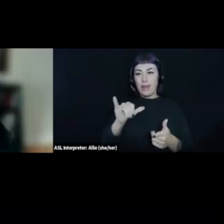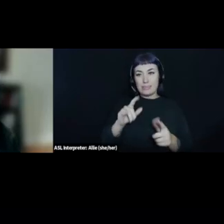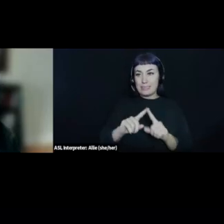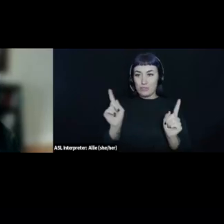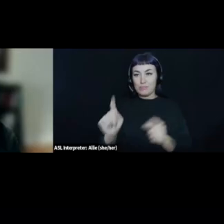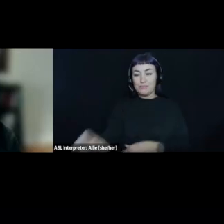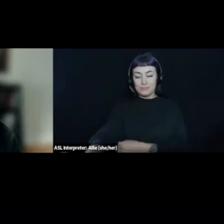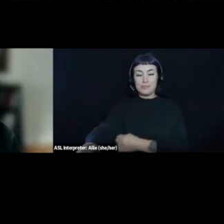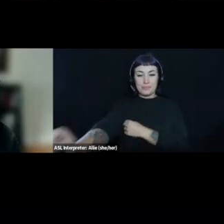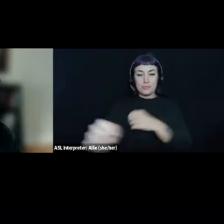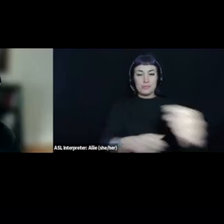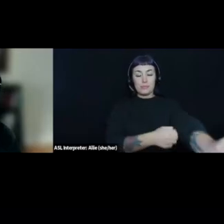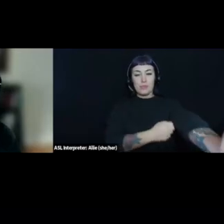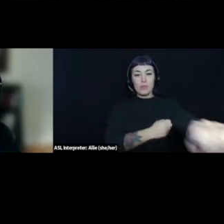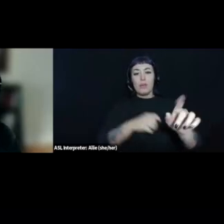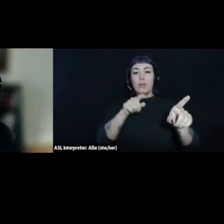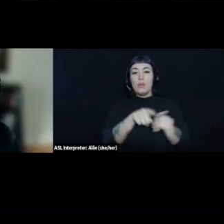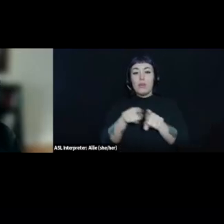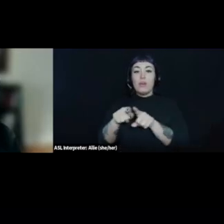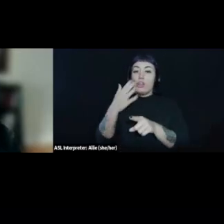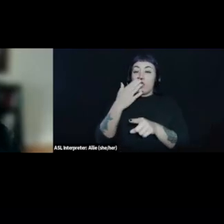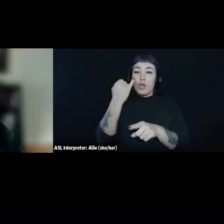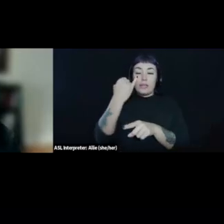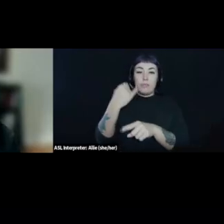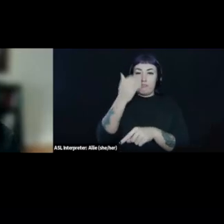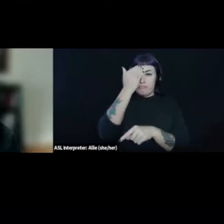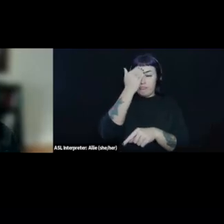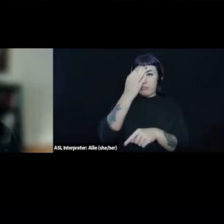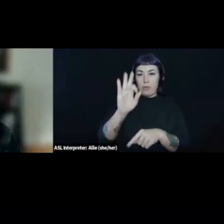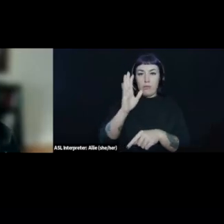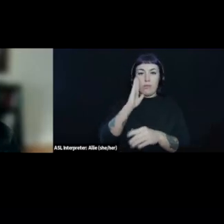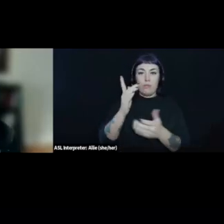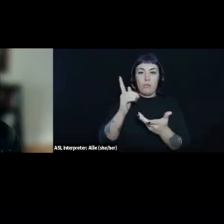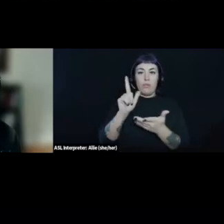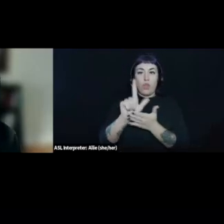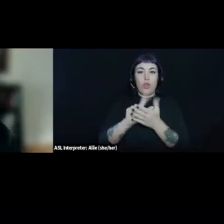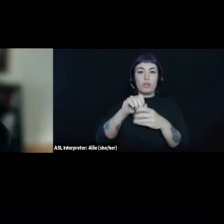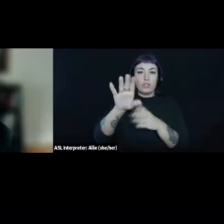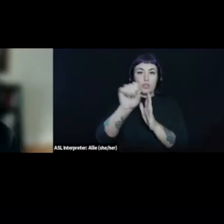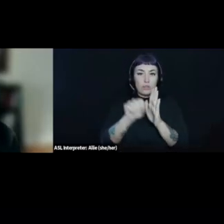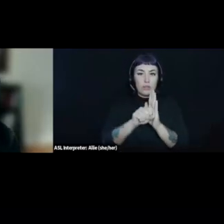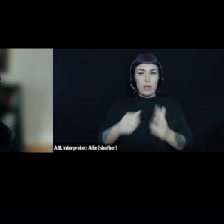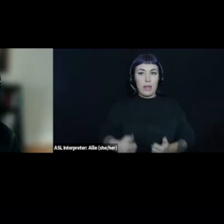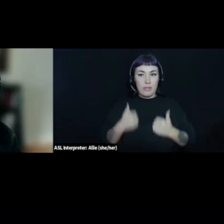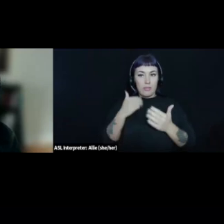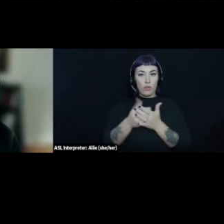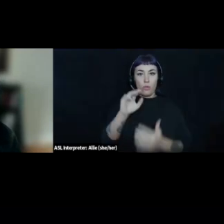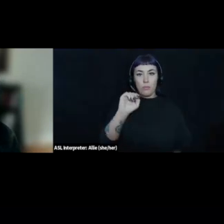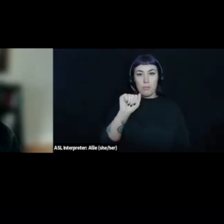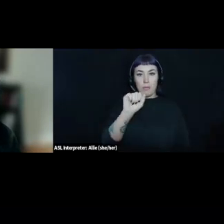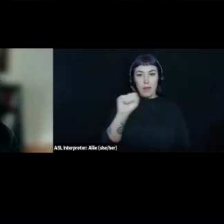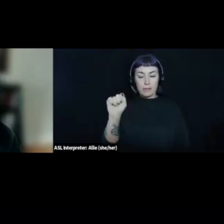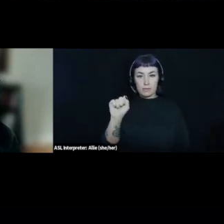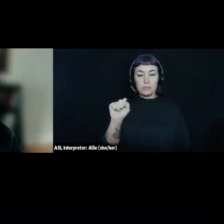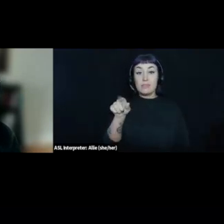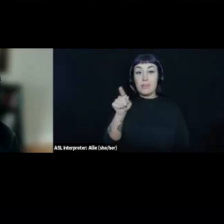different. It's also a good idea to be aware of the laws in your state. So I live very close to Massachusetts,